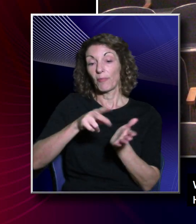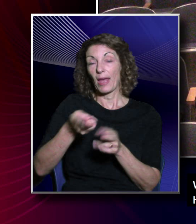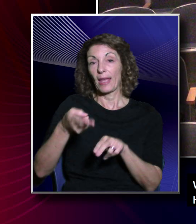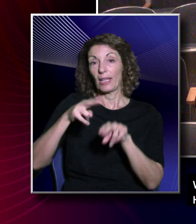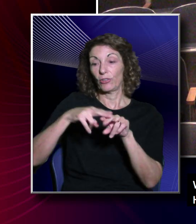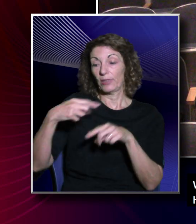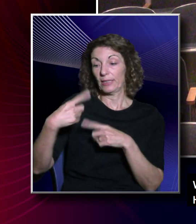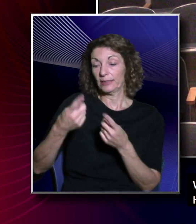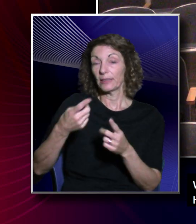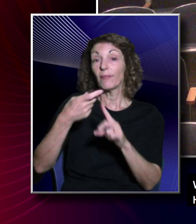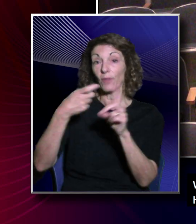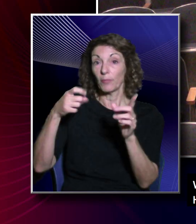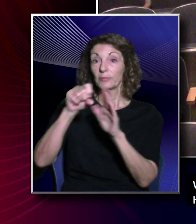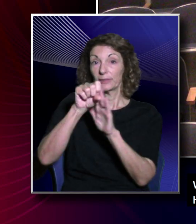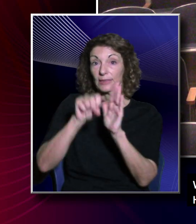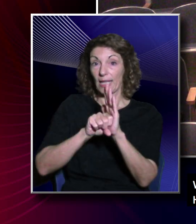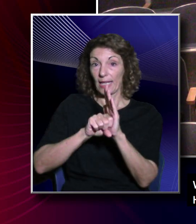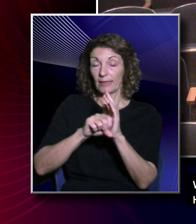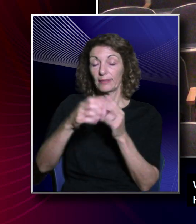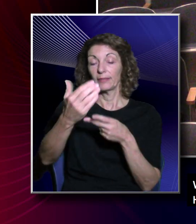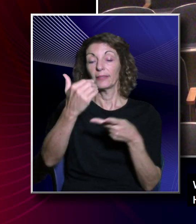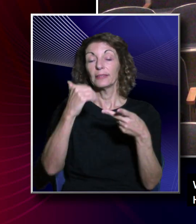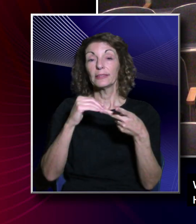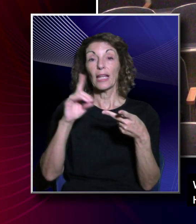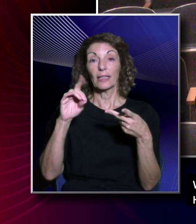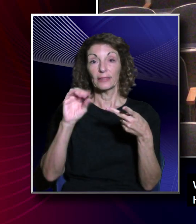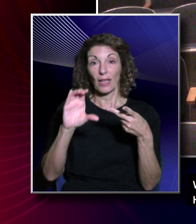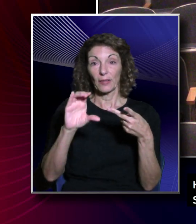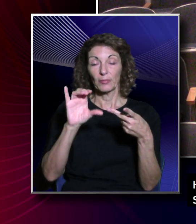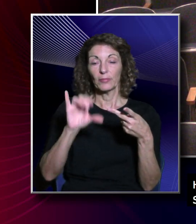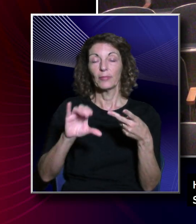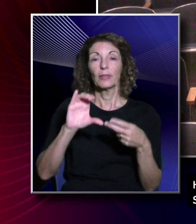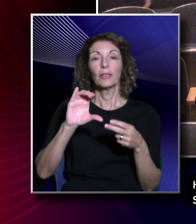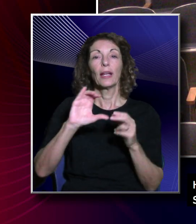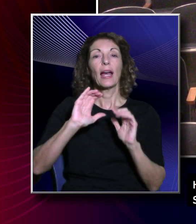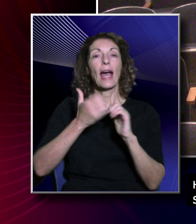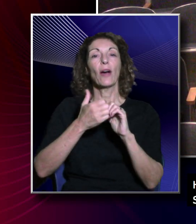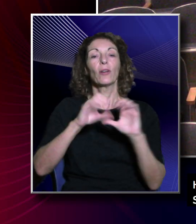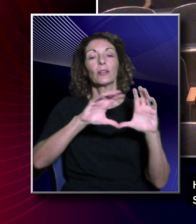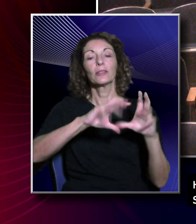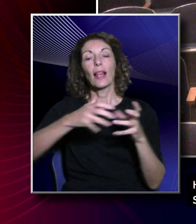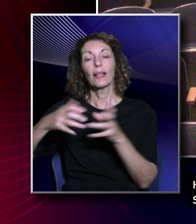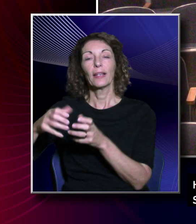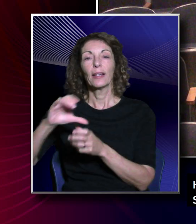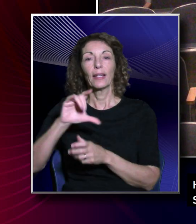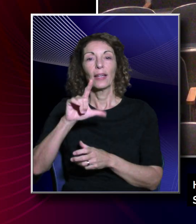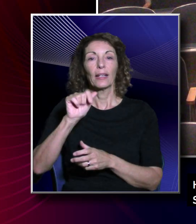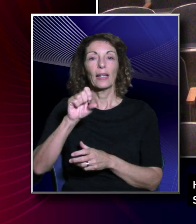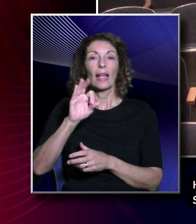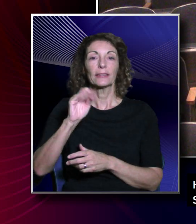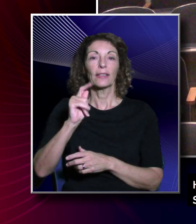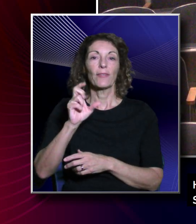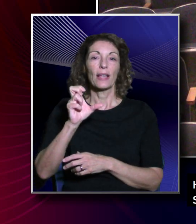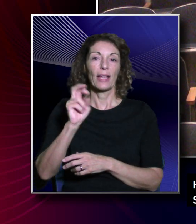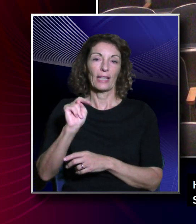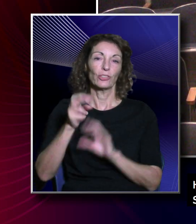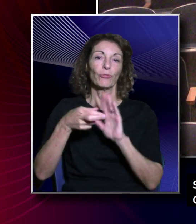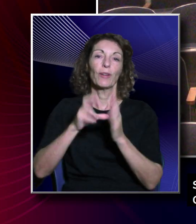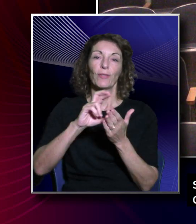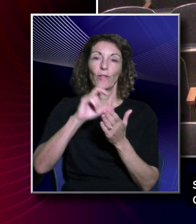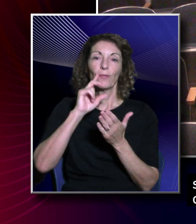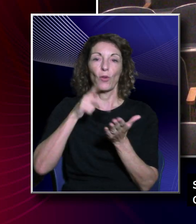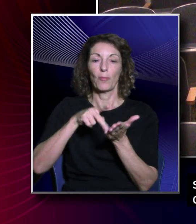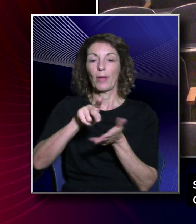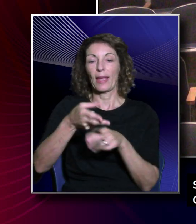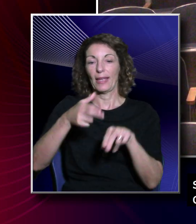the state. And then the second document was our classification review for compensation for our